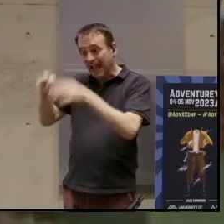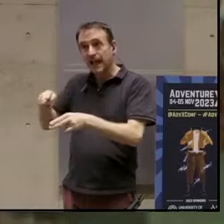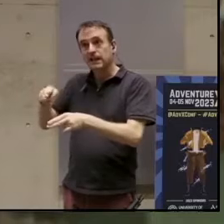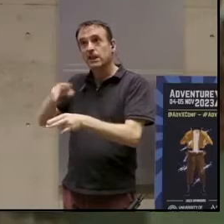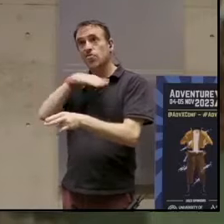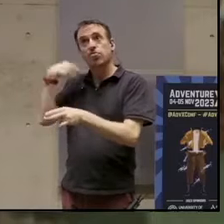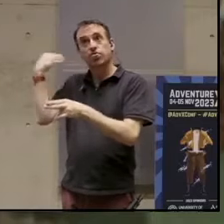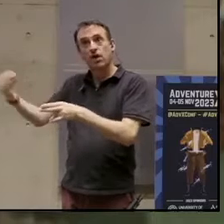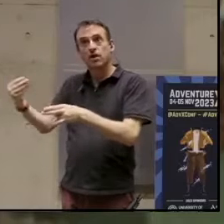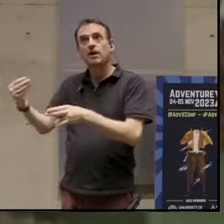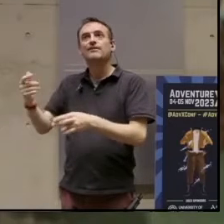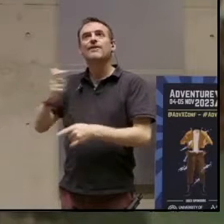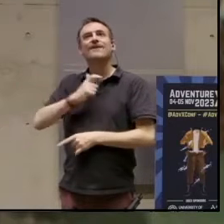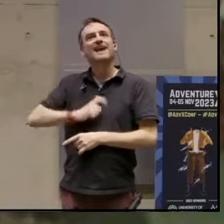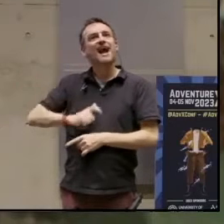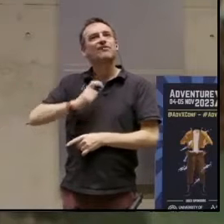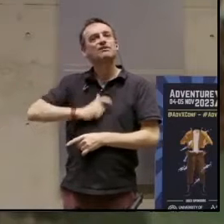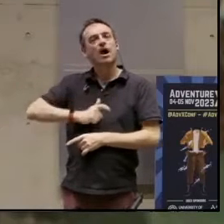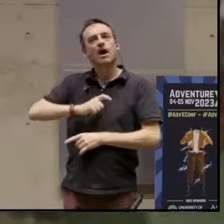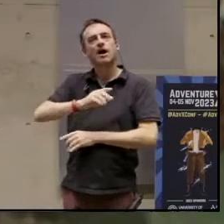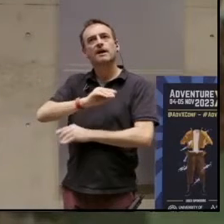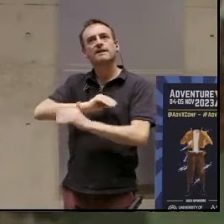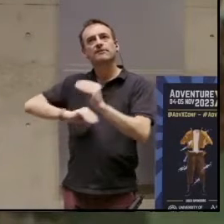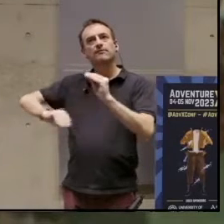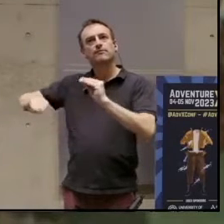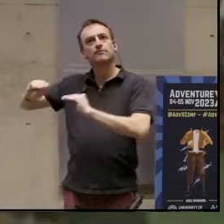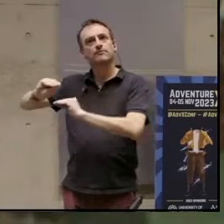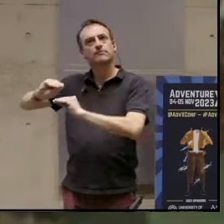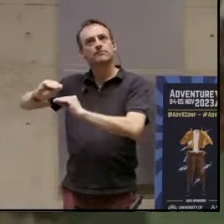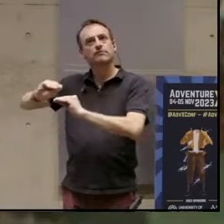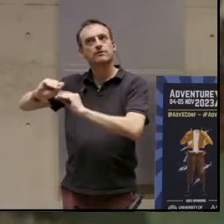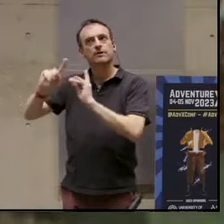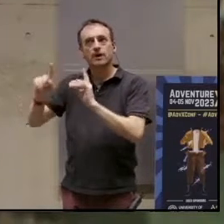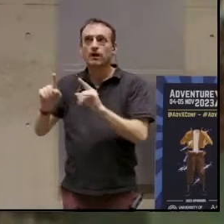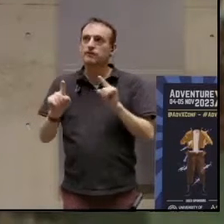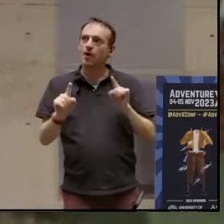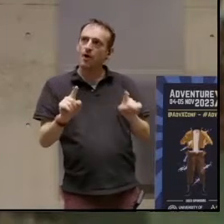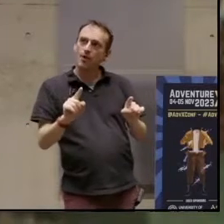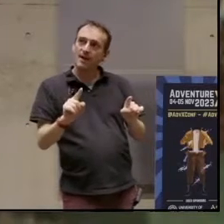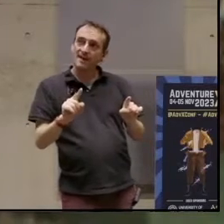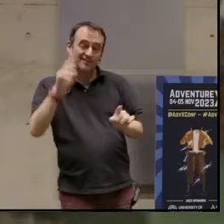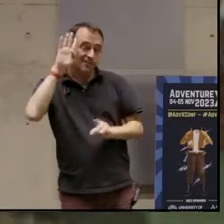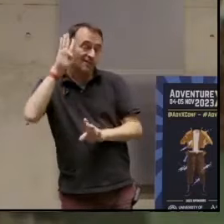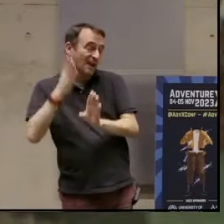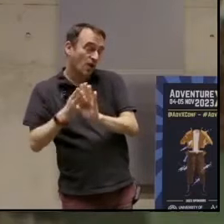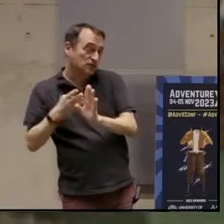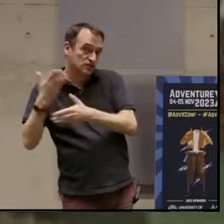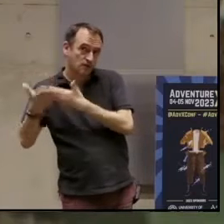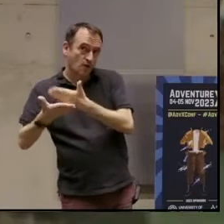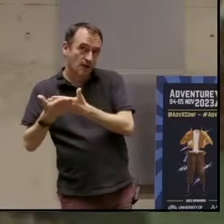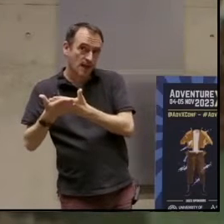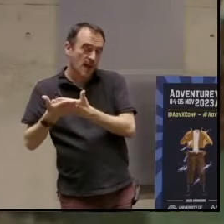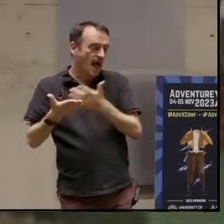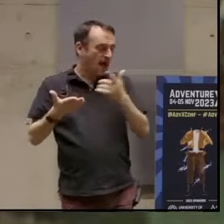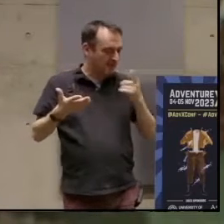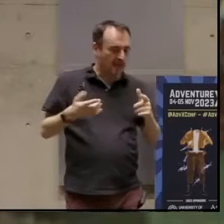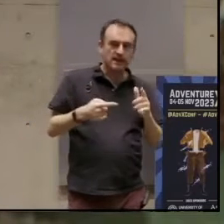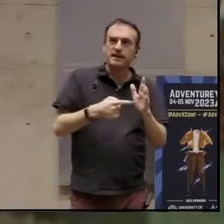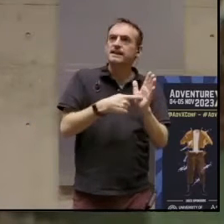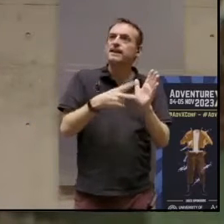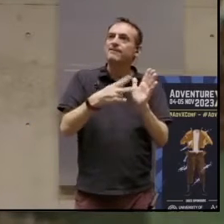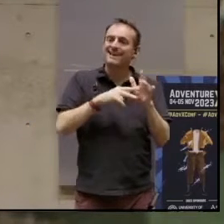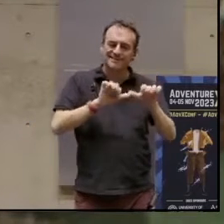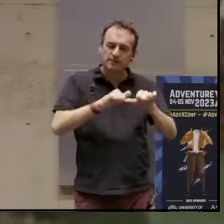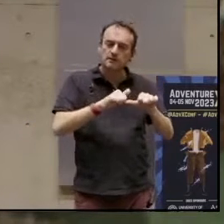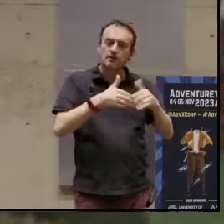right? So we're not in a psychological-driven story. Once the TV show laps the books and we end up in a